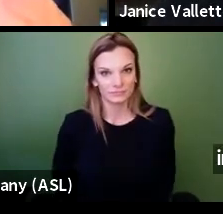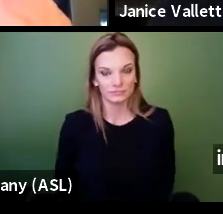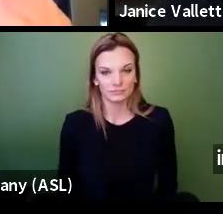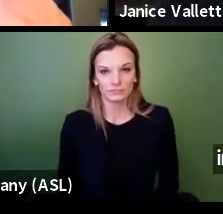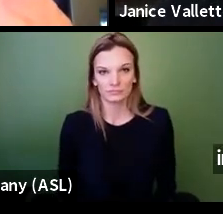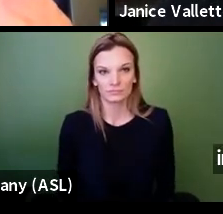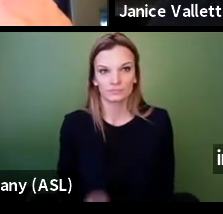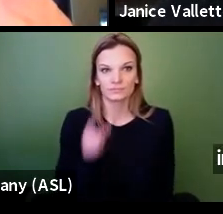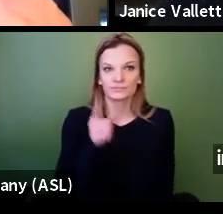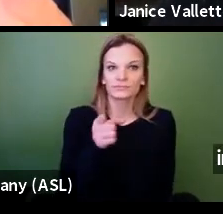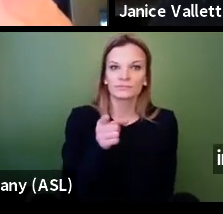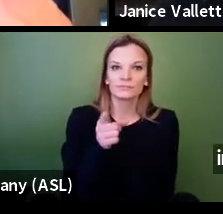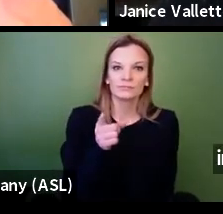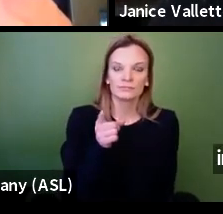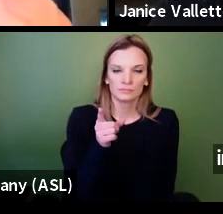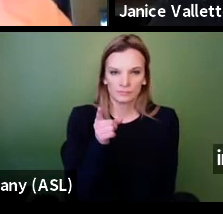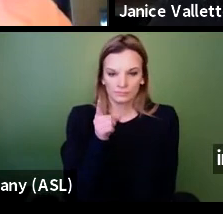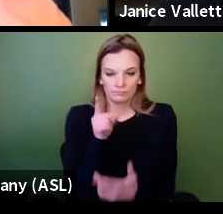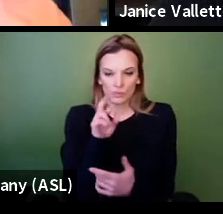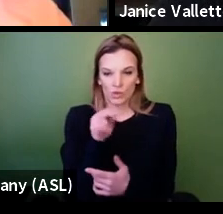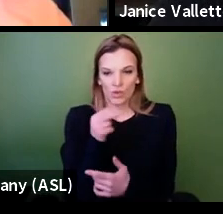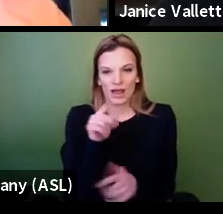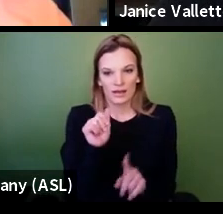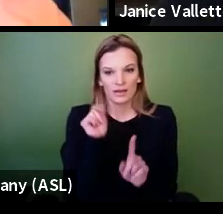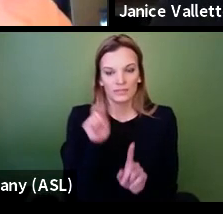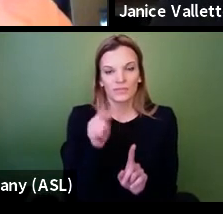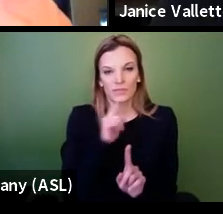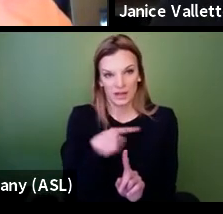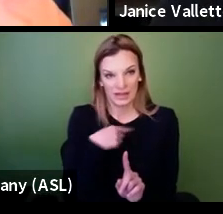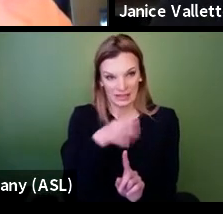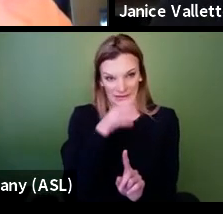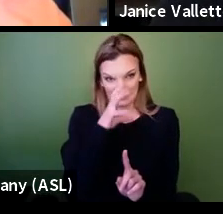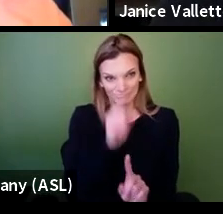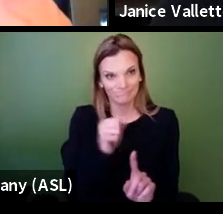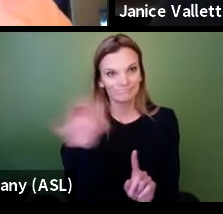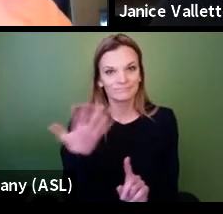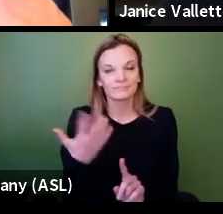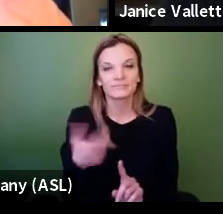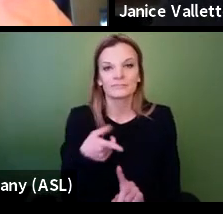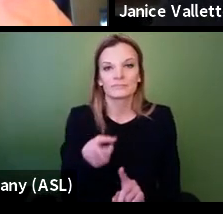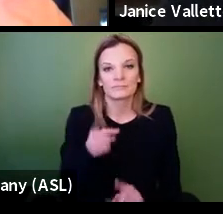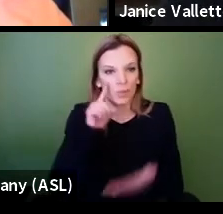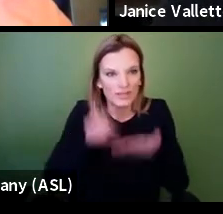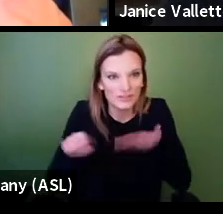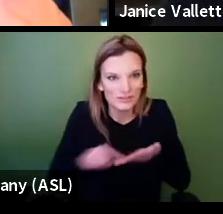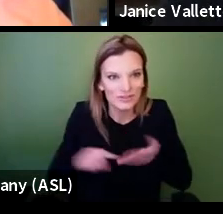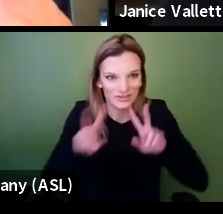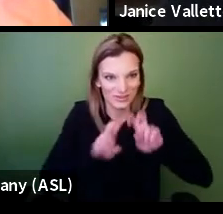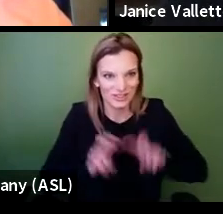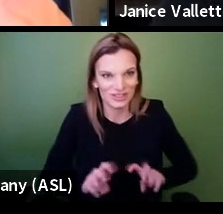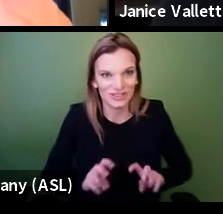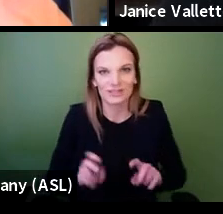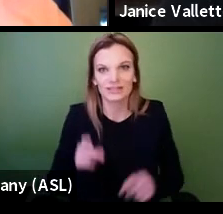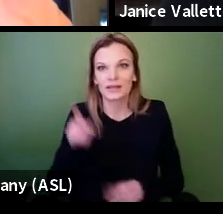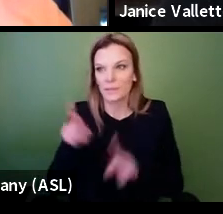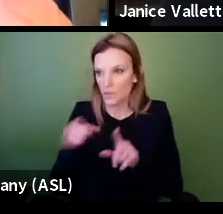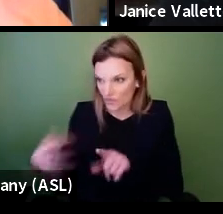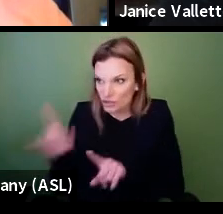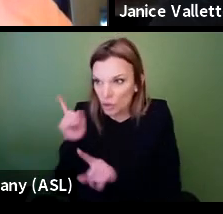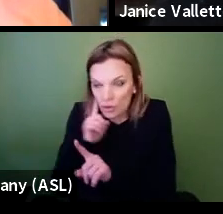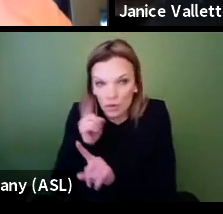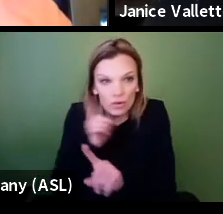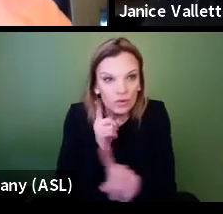I think my most interesting has been doing research as far as people who have heard about the commission and people